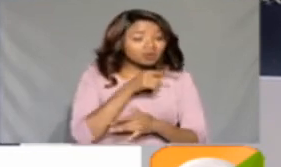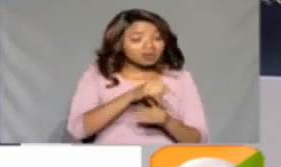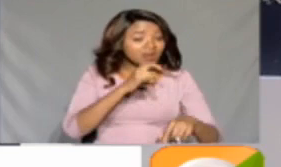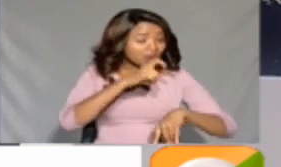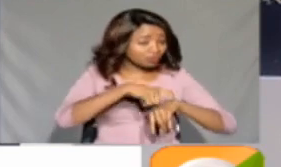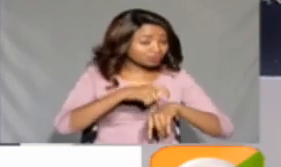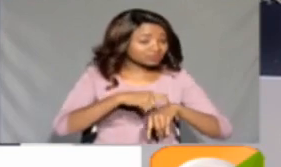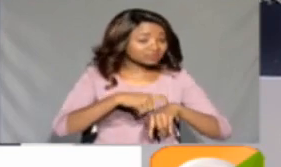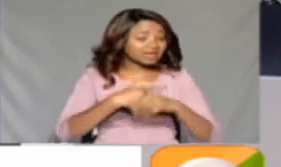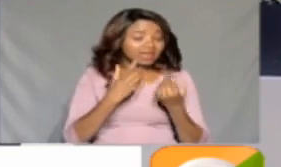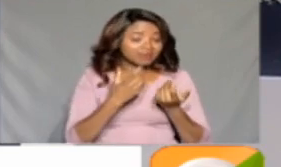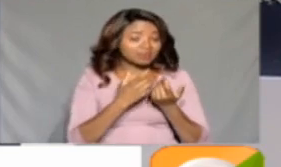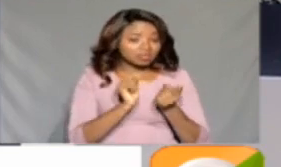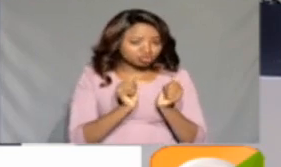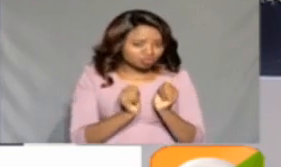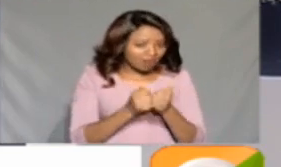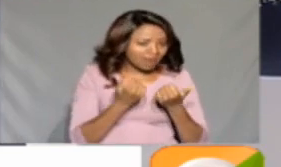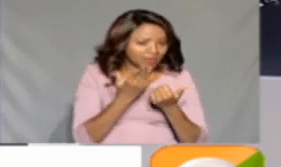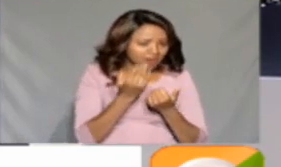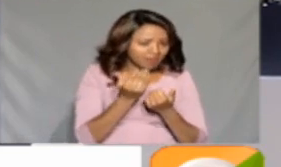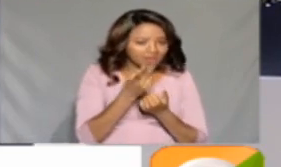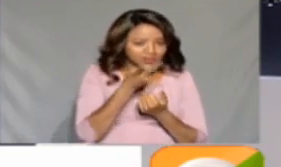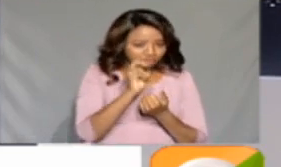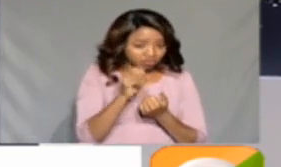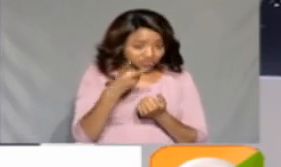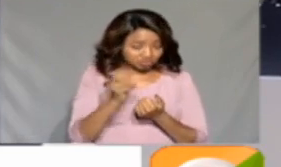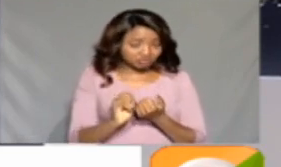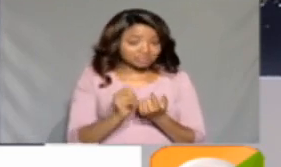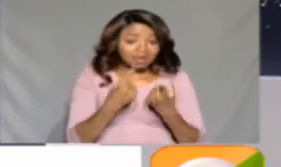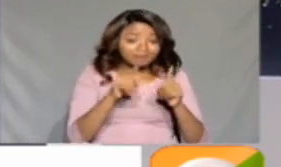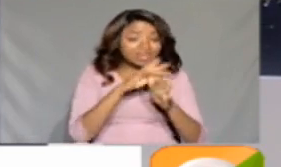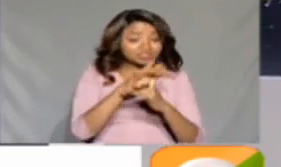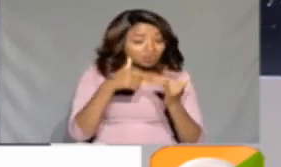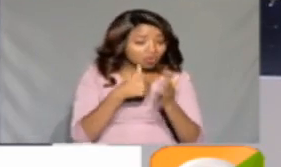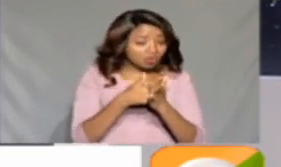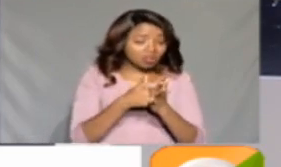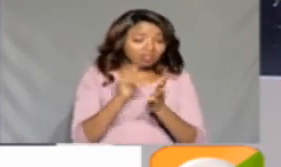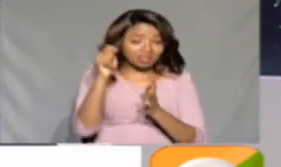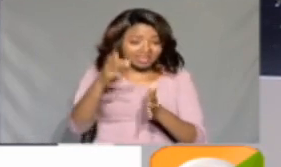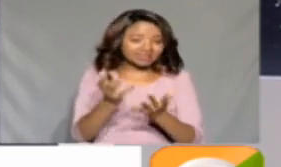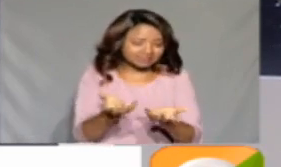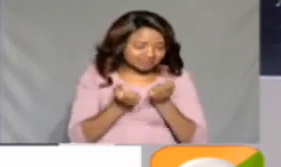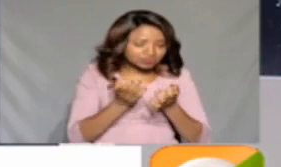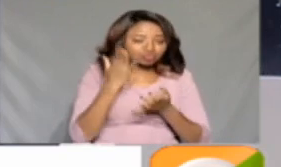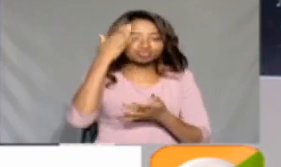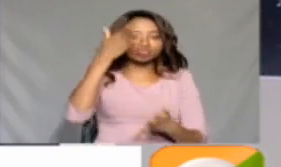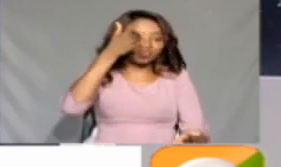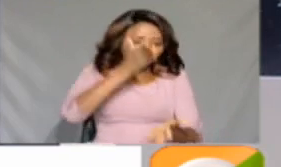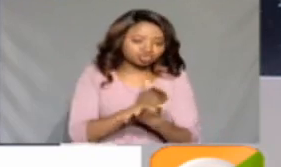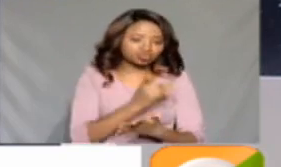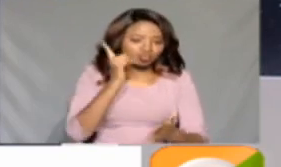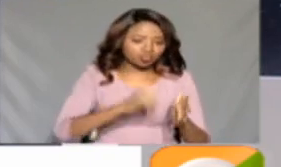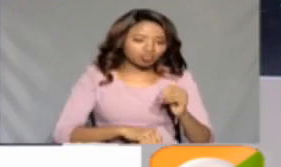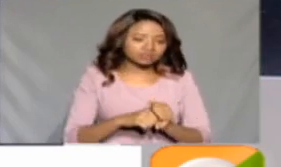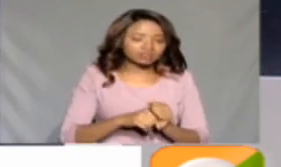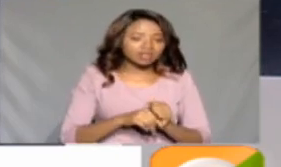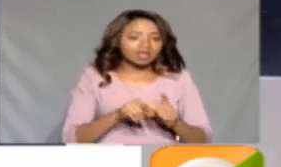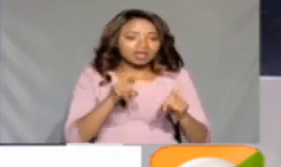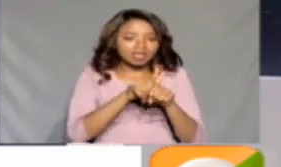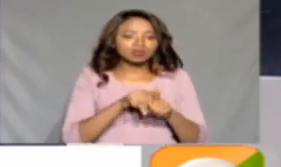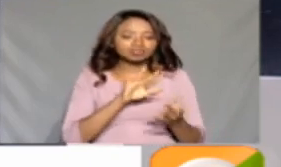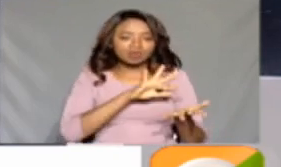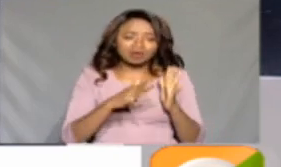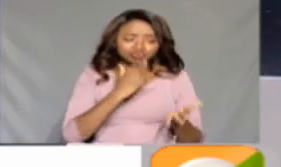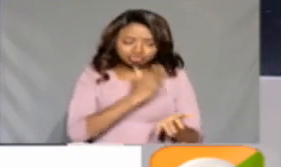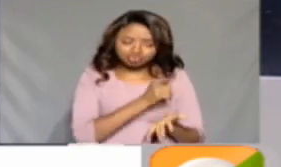in mid-2020. Again, he says, we owe Kenyans the truth. Fact one, Jubilee Party is presently cacophonous and unyielding. The ship